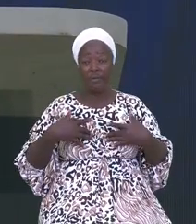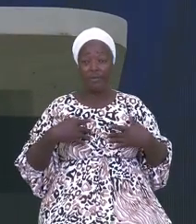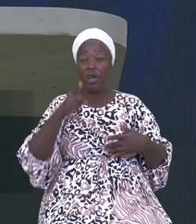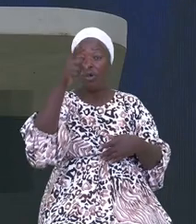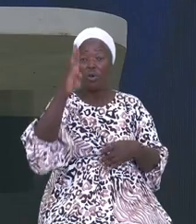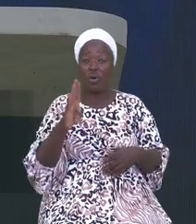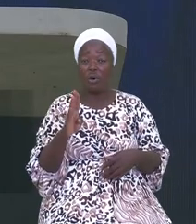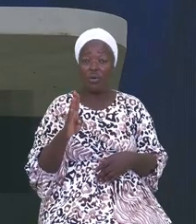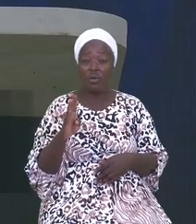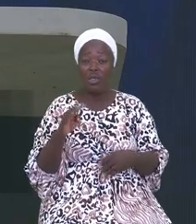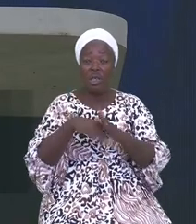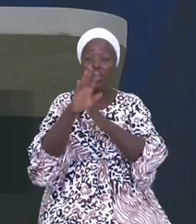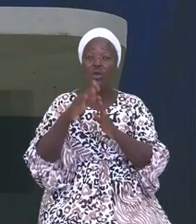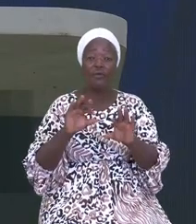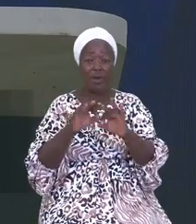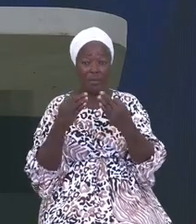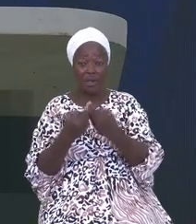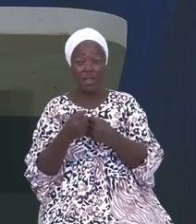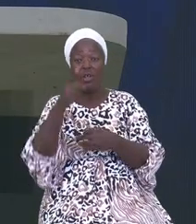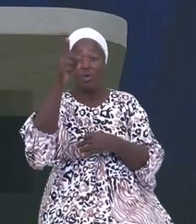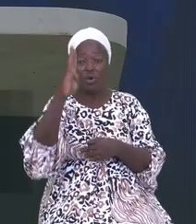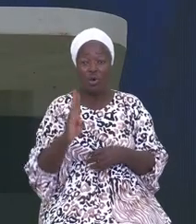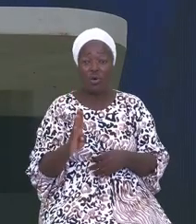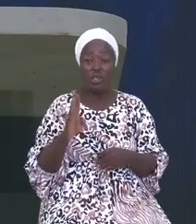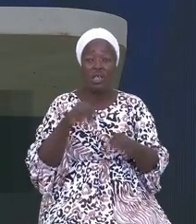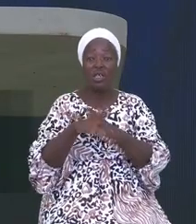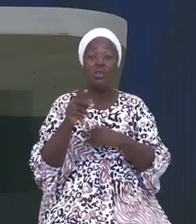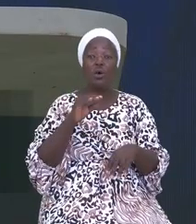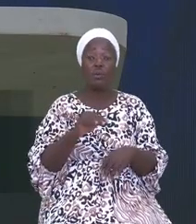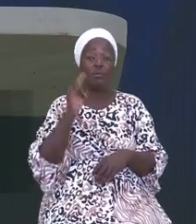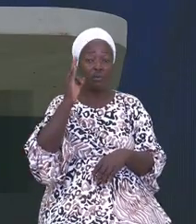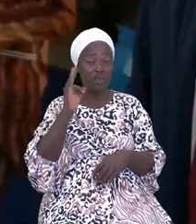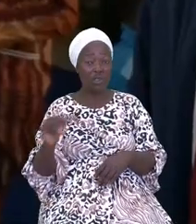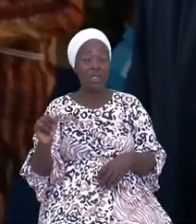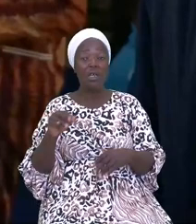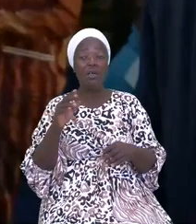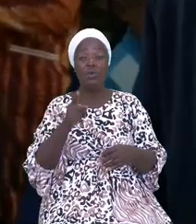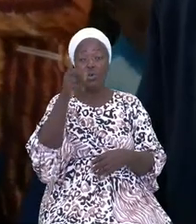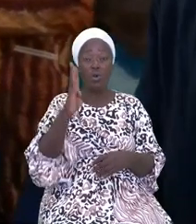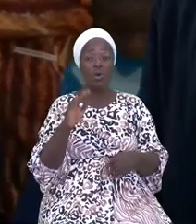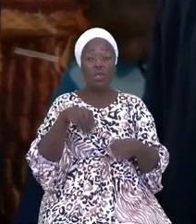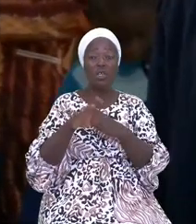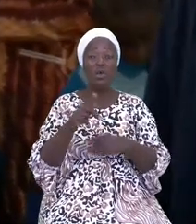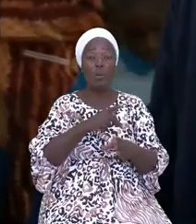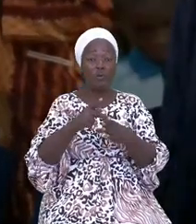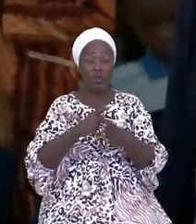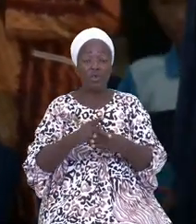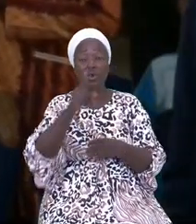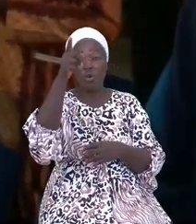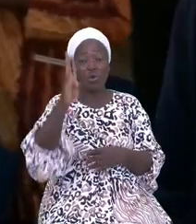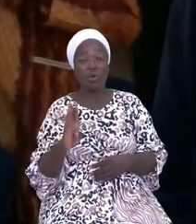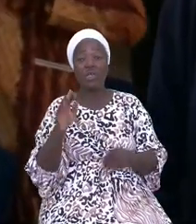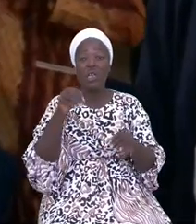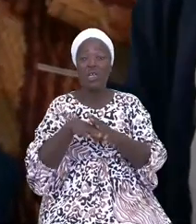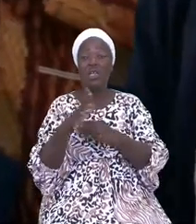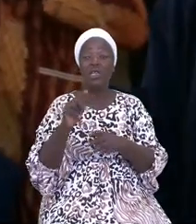God in your family, God in your ministry, God in your profession, God in